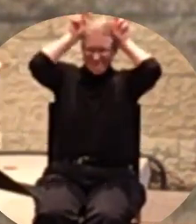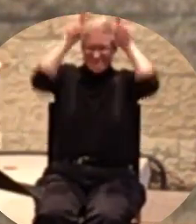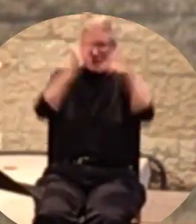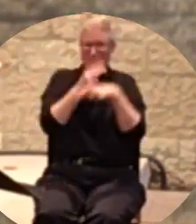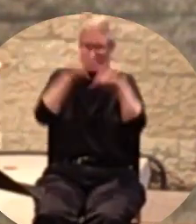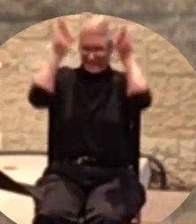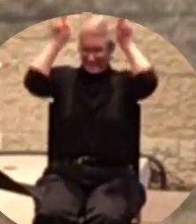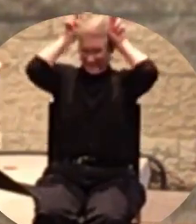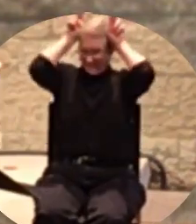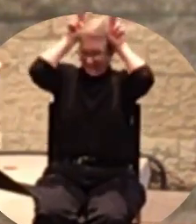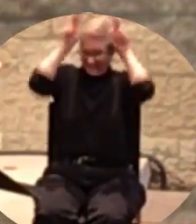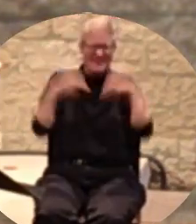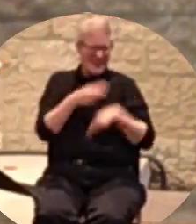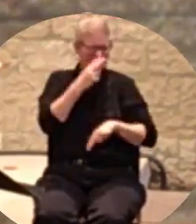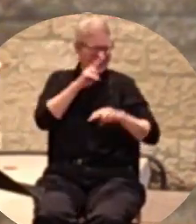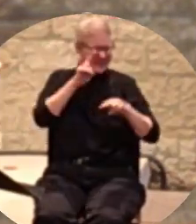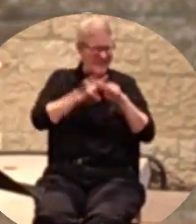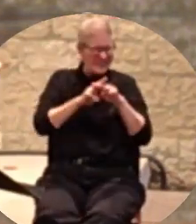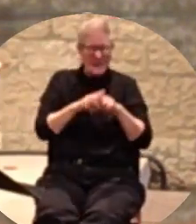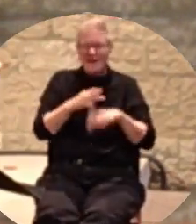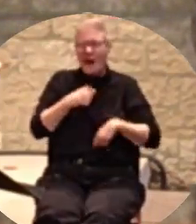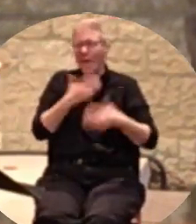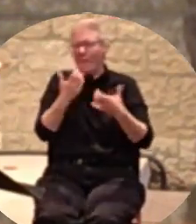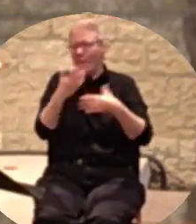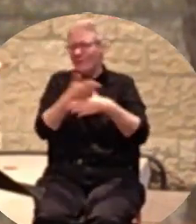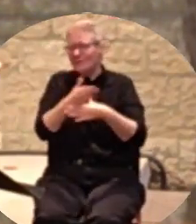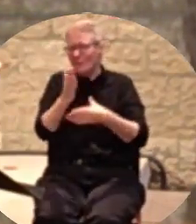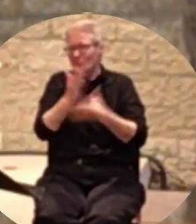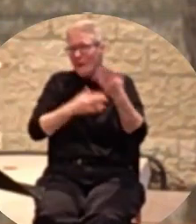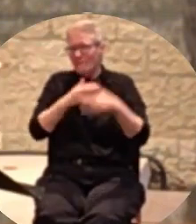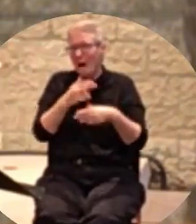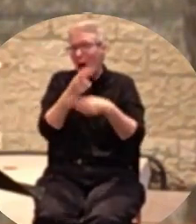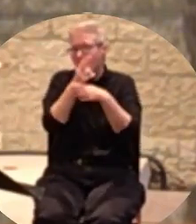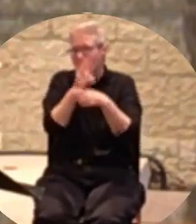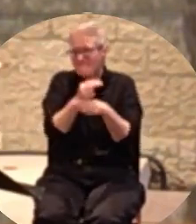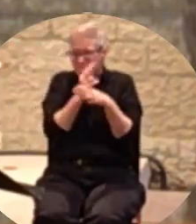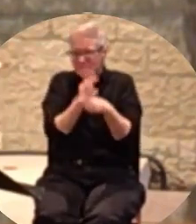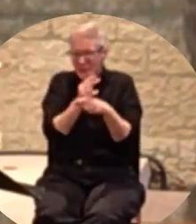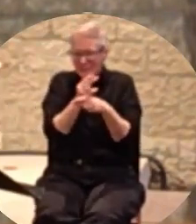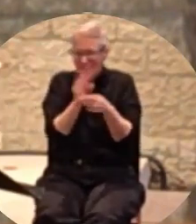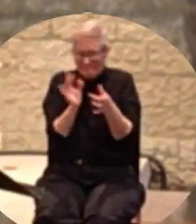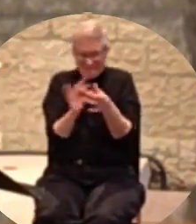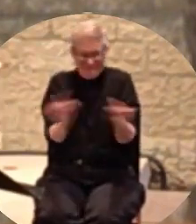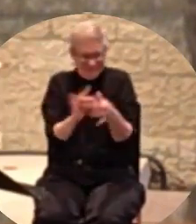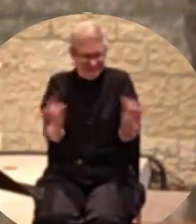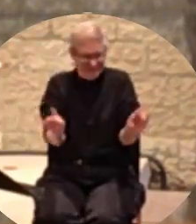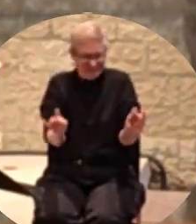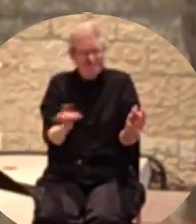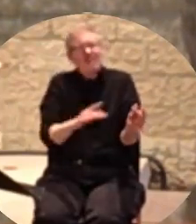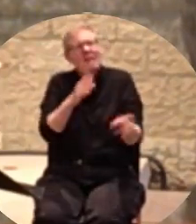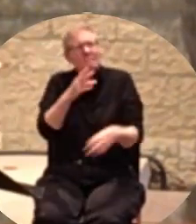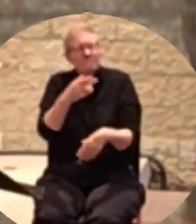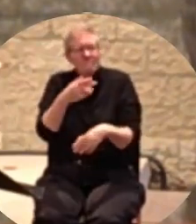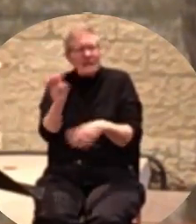I need to share a couple of bunny one-liners with you. Where does the Easter bunny like to eat